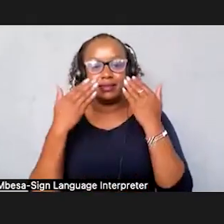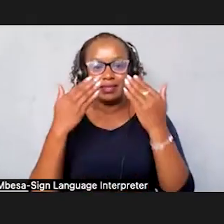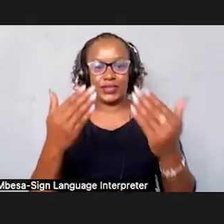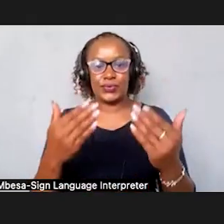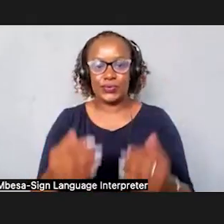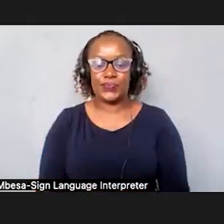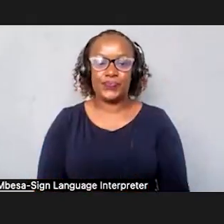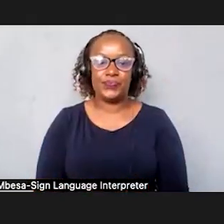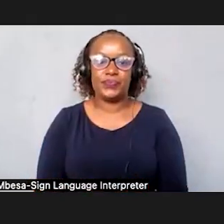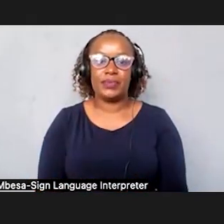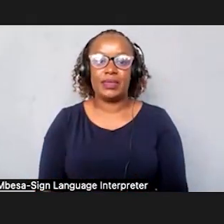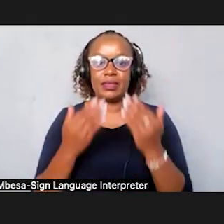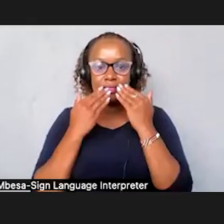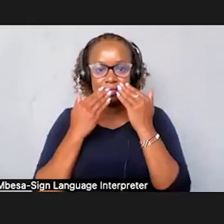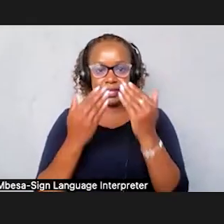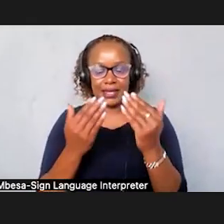Thank you very much.